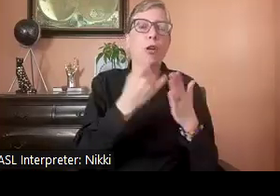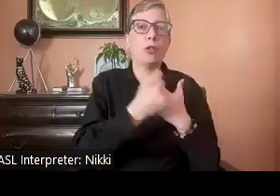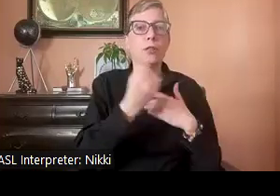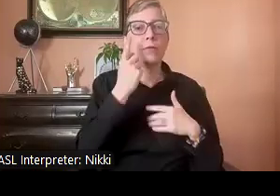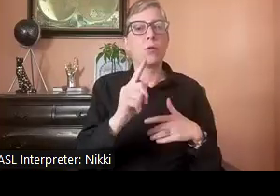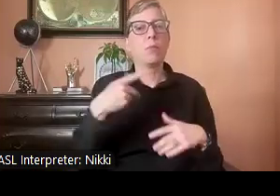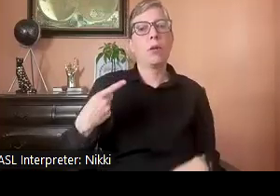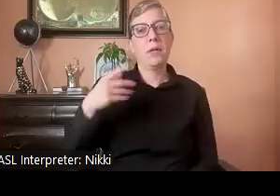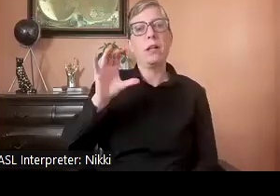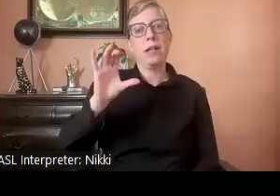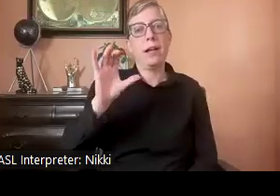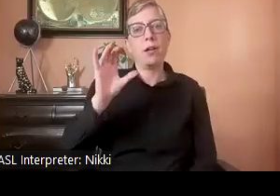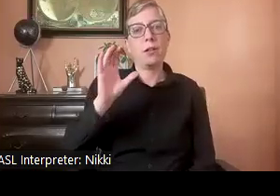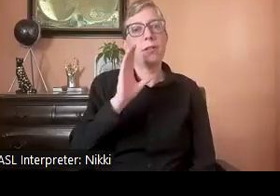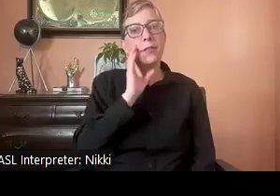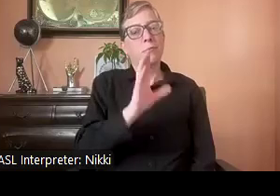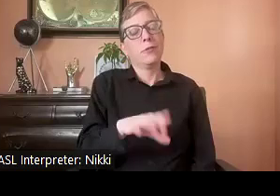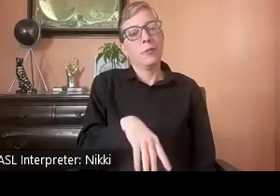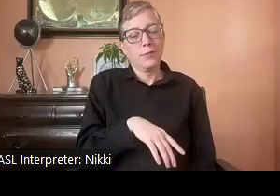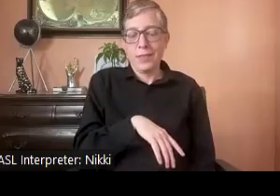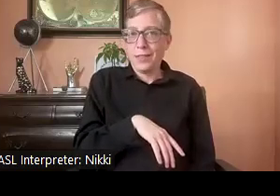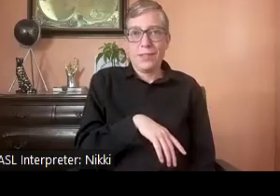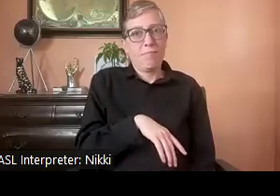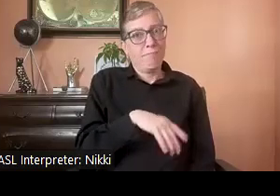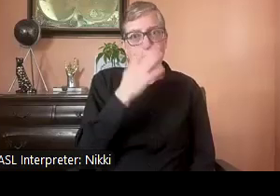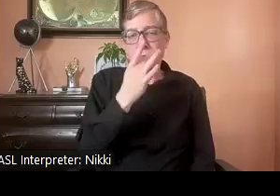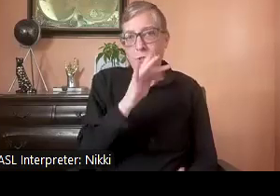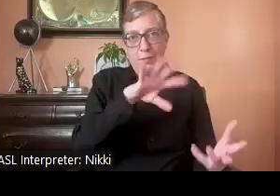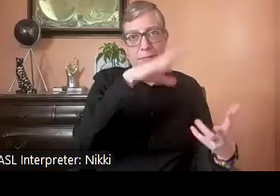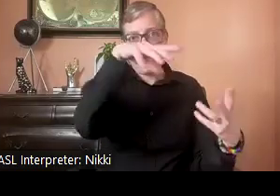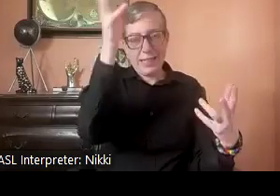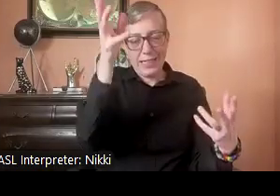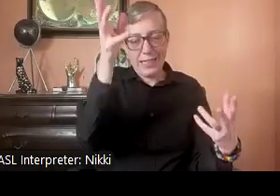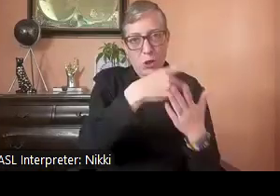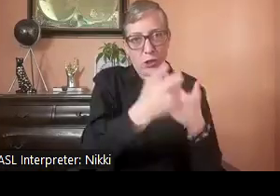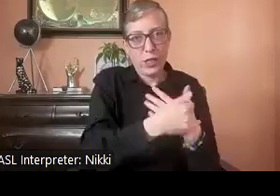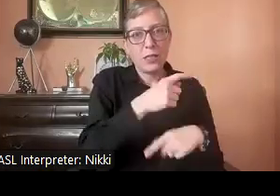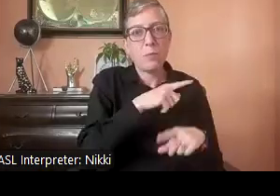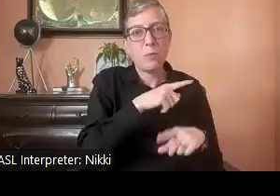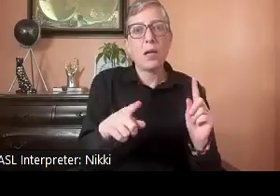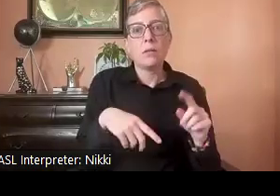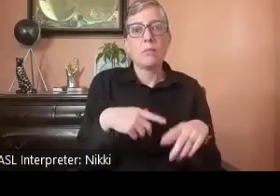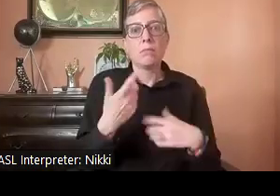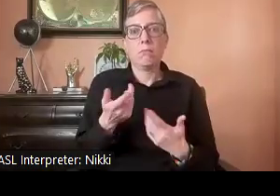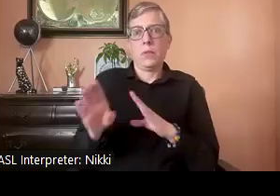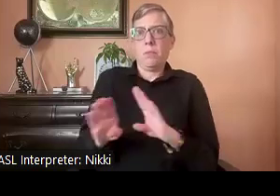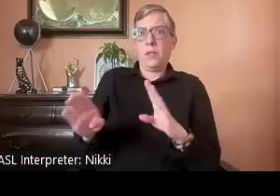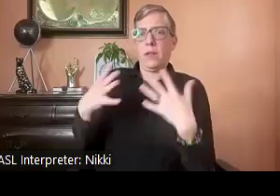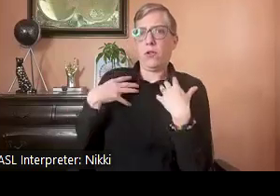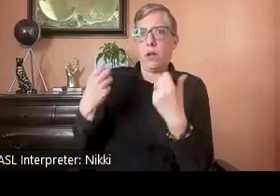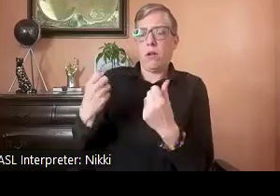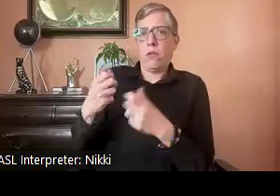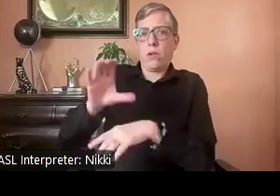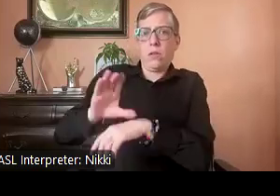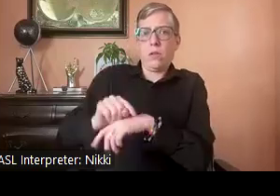that. And we're basically saying there's no inclusion criteria for who the BHC or the behavioral health consultant sees, right? Because a lot of the studies,